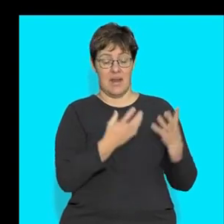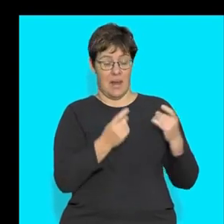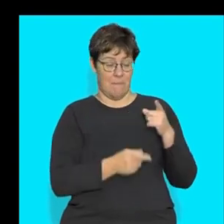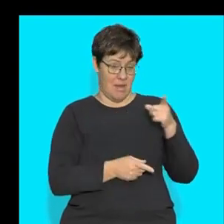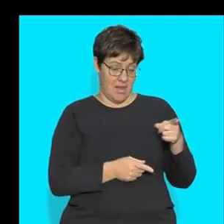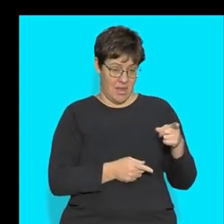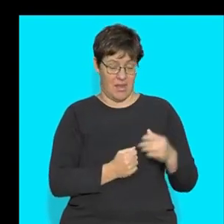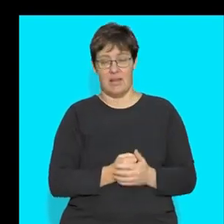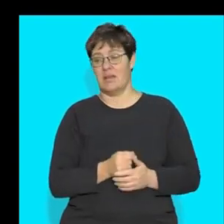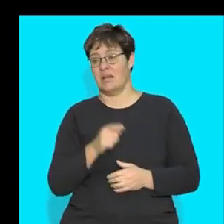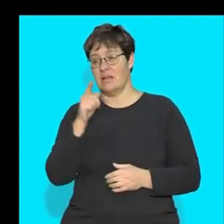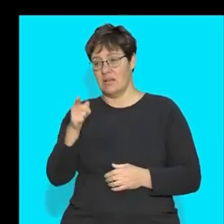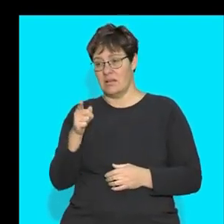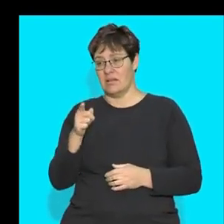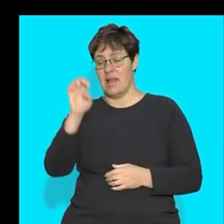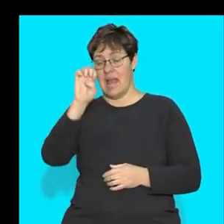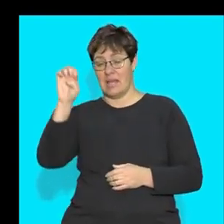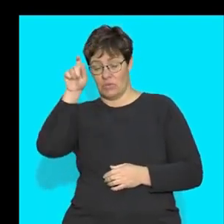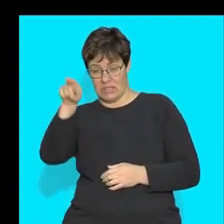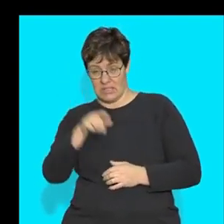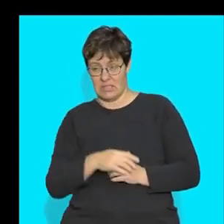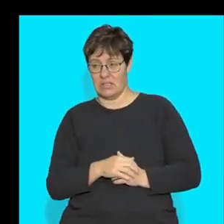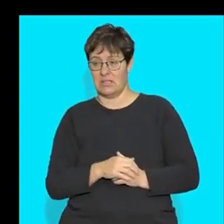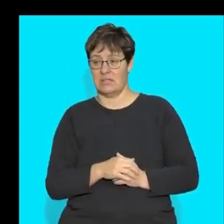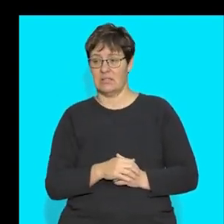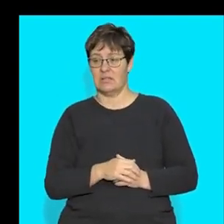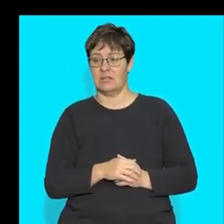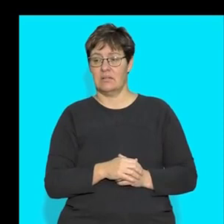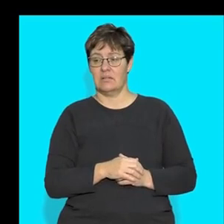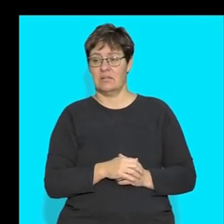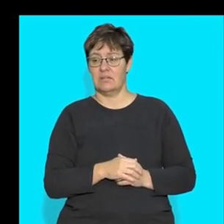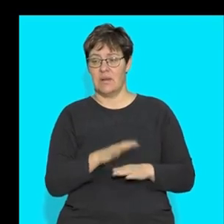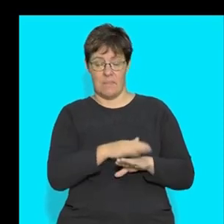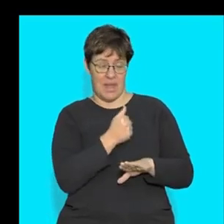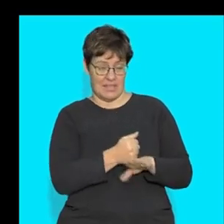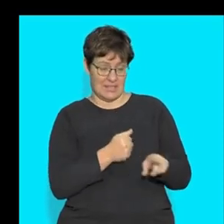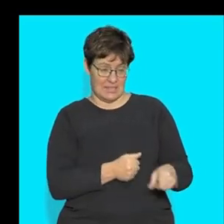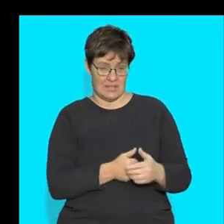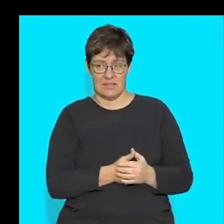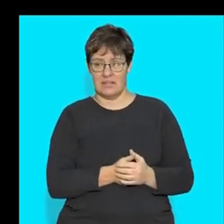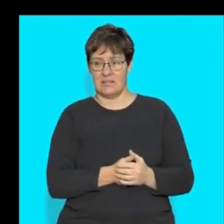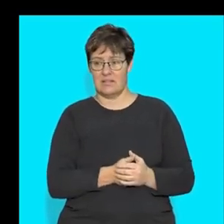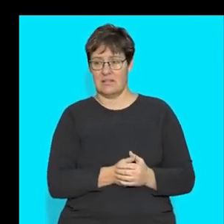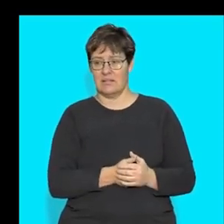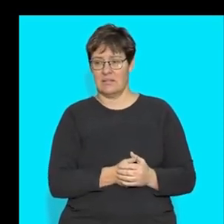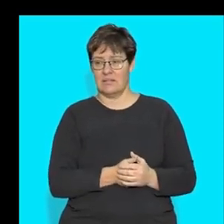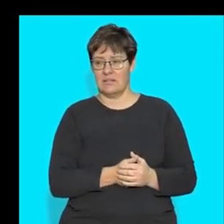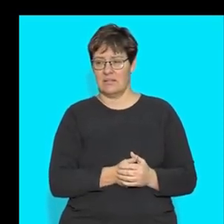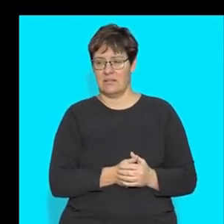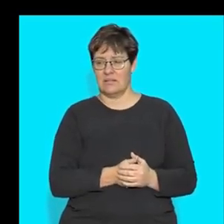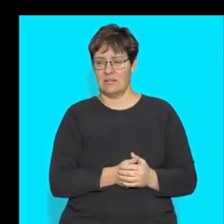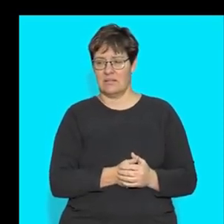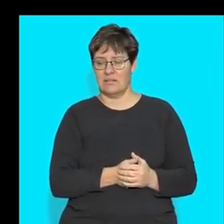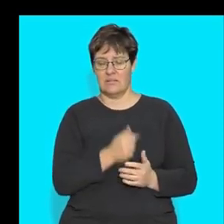number, this is my exponent, and this is my base. Base is not